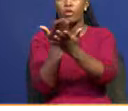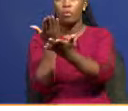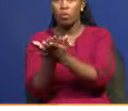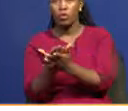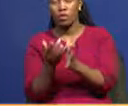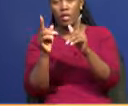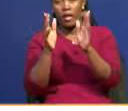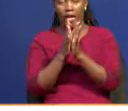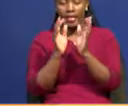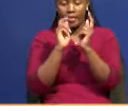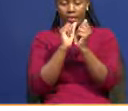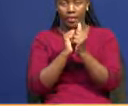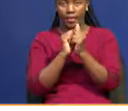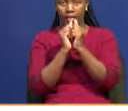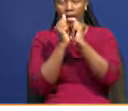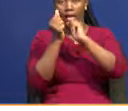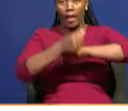and amendment.